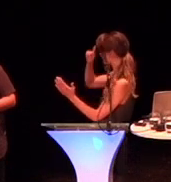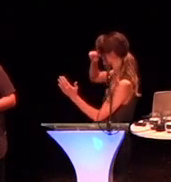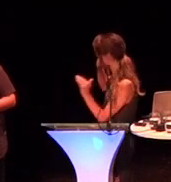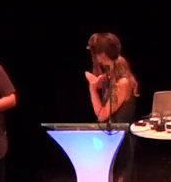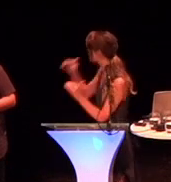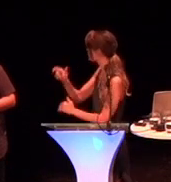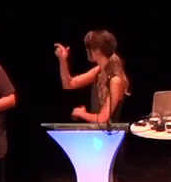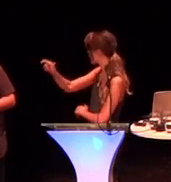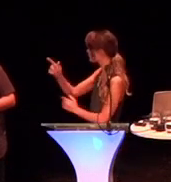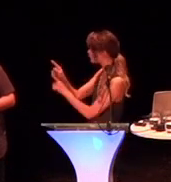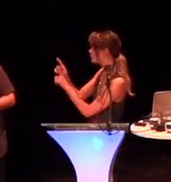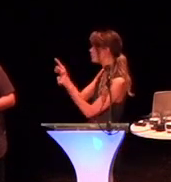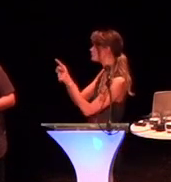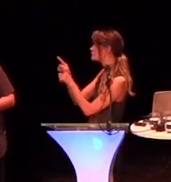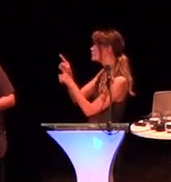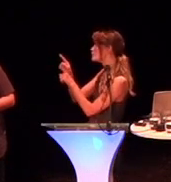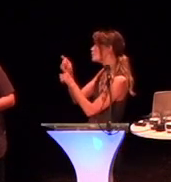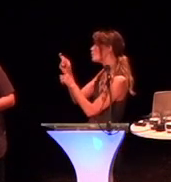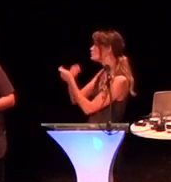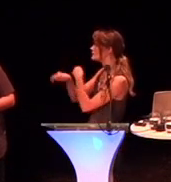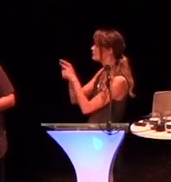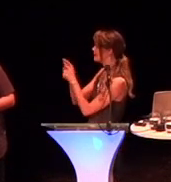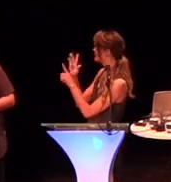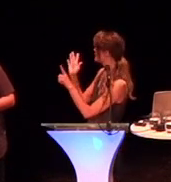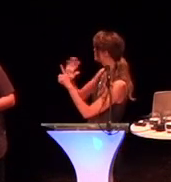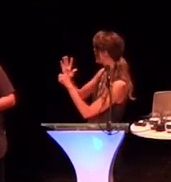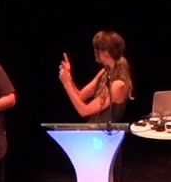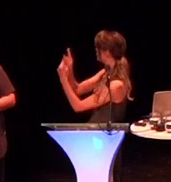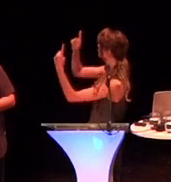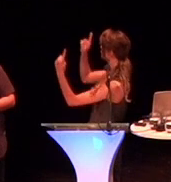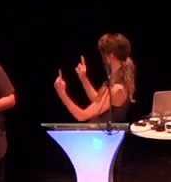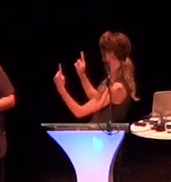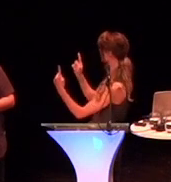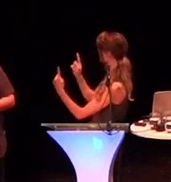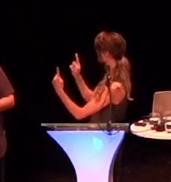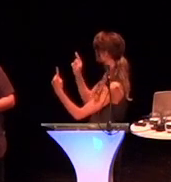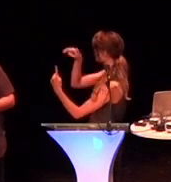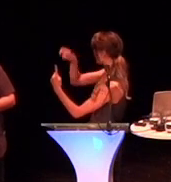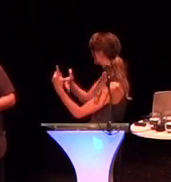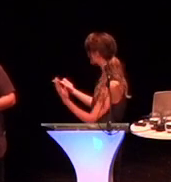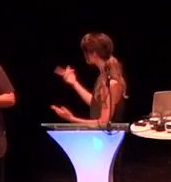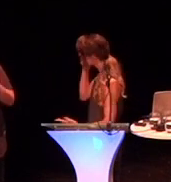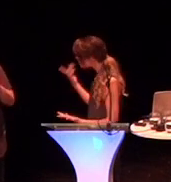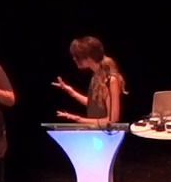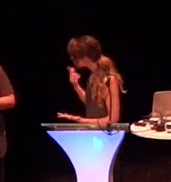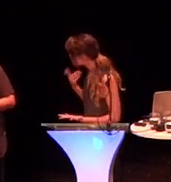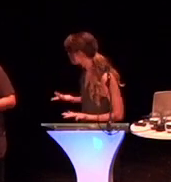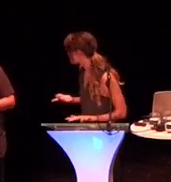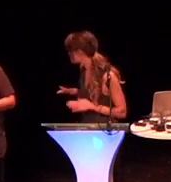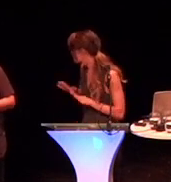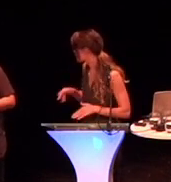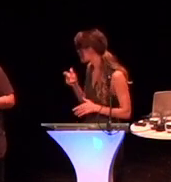and that's why she said actually focus on that role and almost become like a shadow to that character? Do you